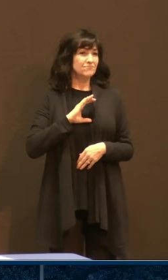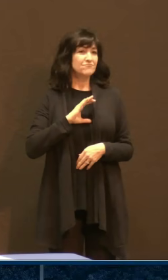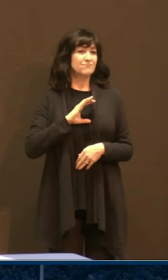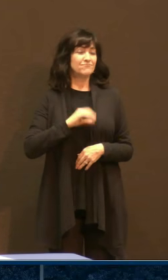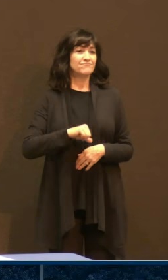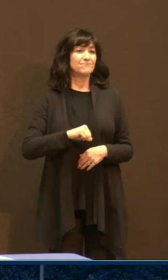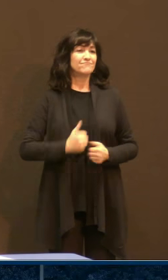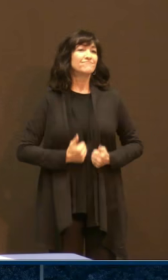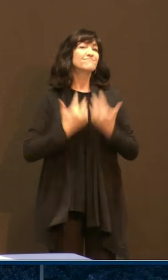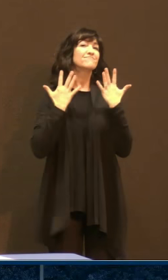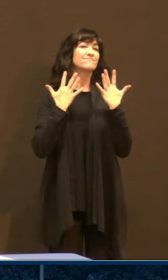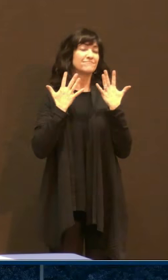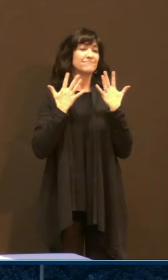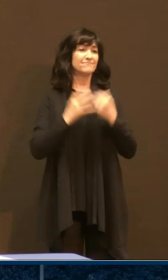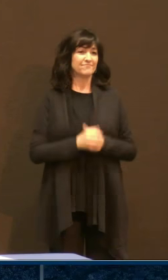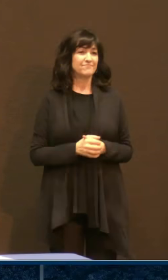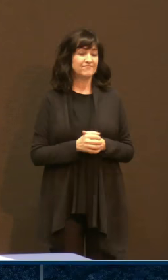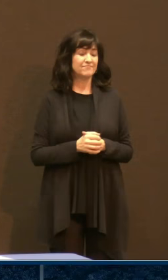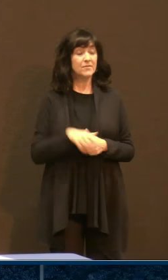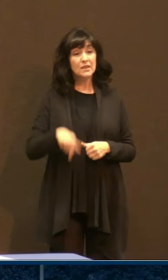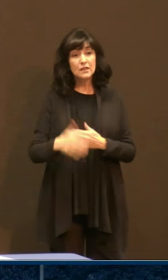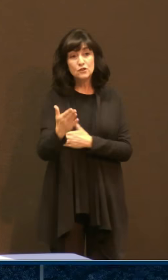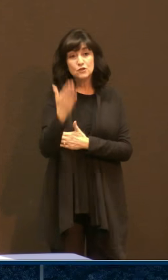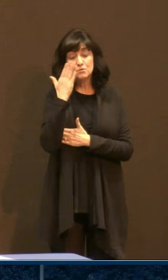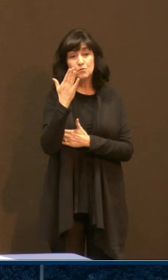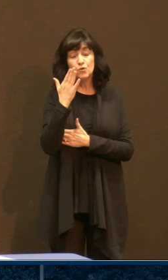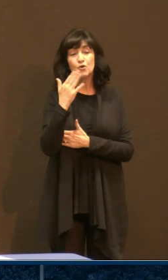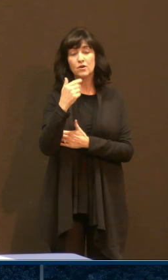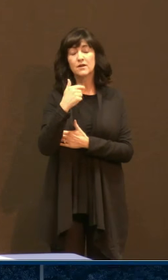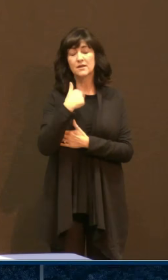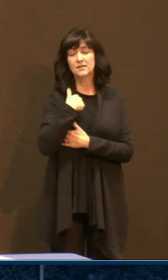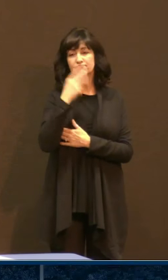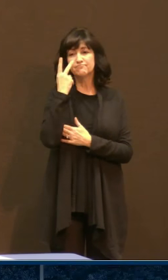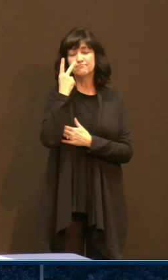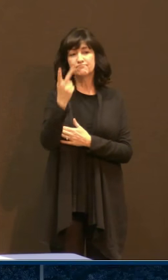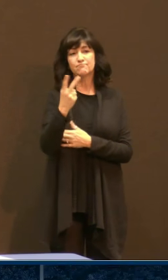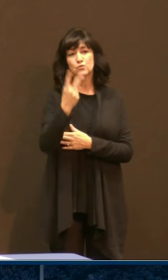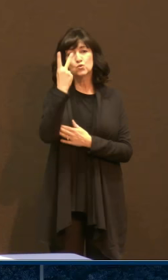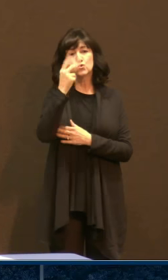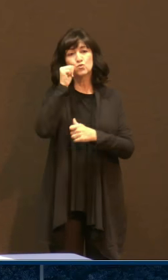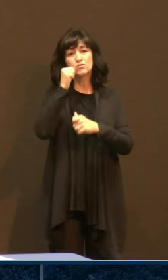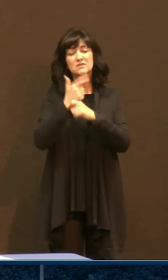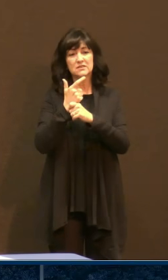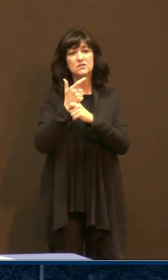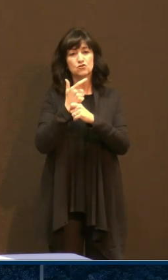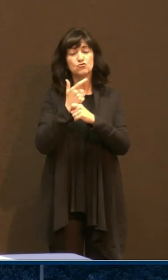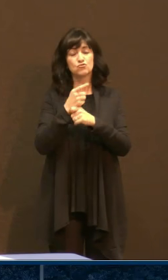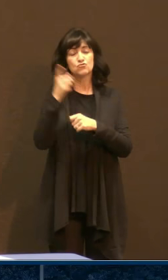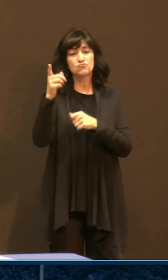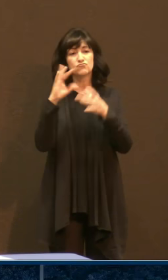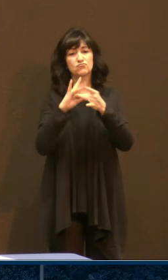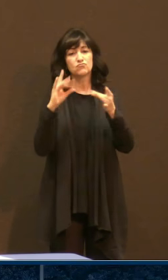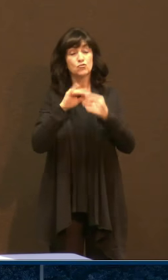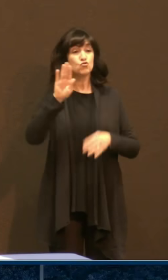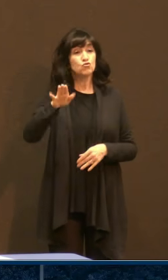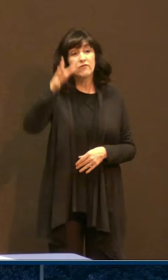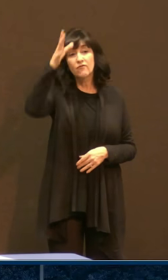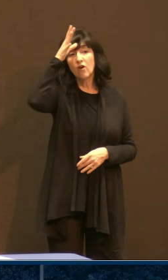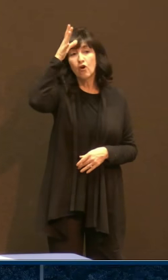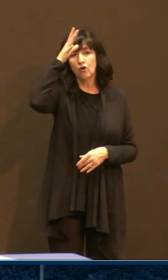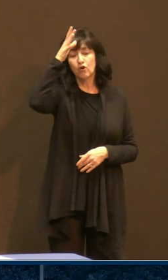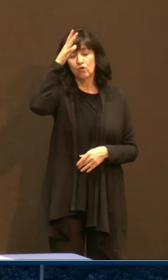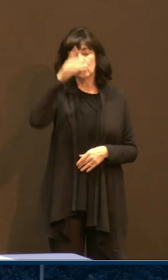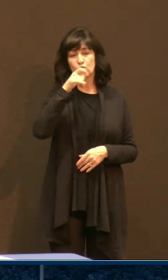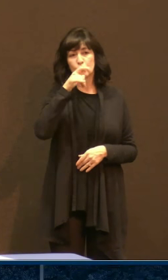two sisters talking about their father who had died in the hospital at COVID-19 outside